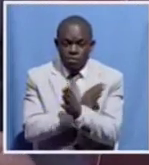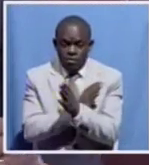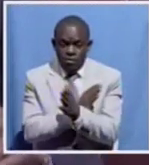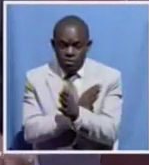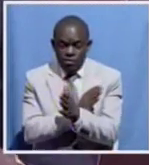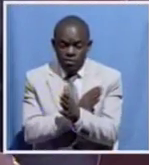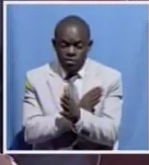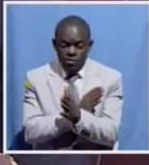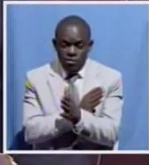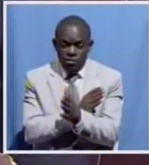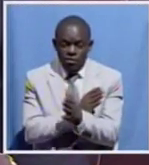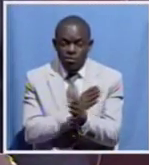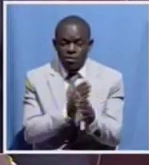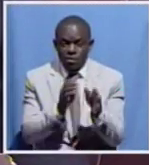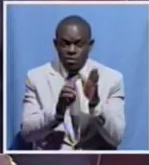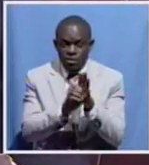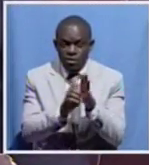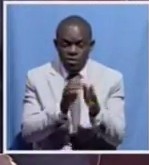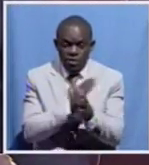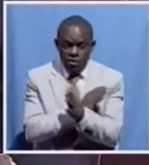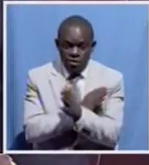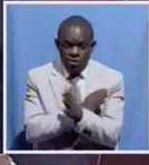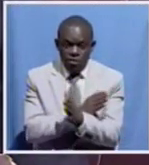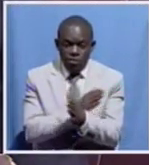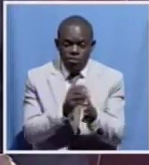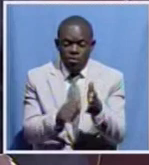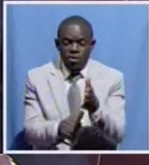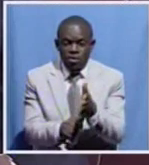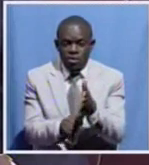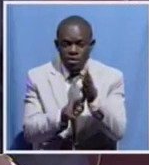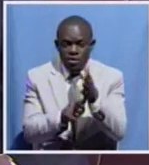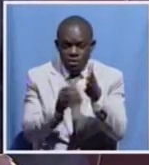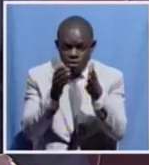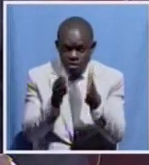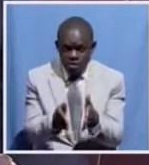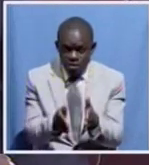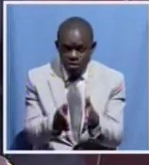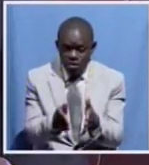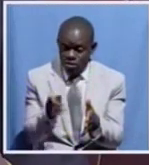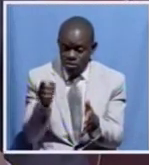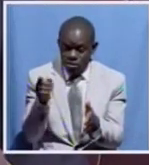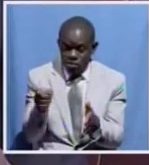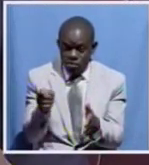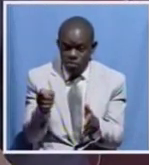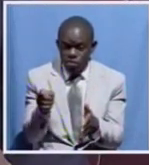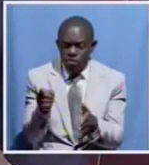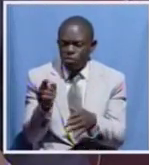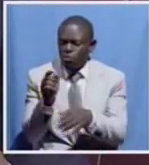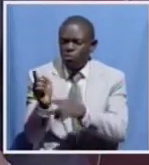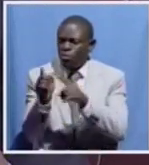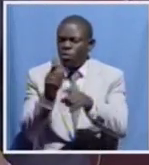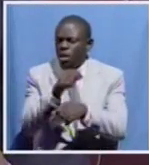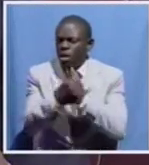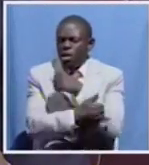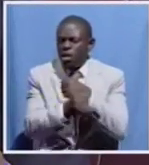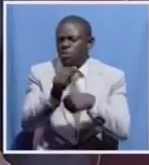directly or personally into the affairs of the countries that host us.